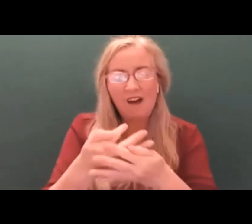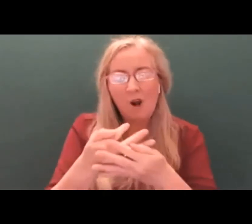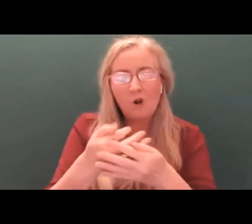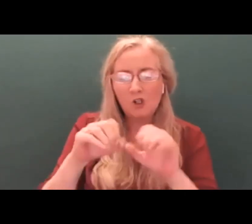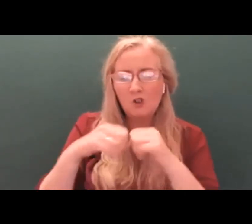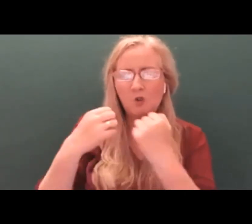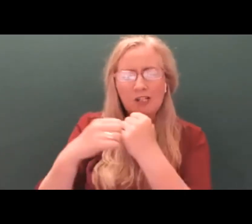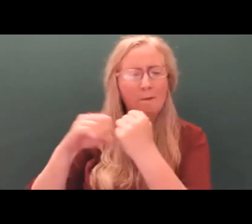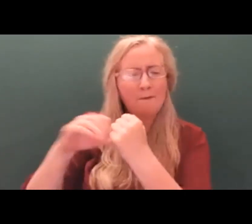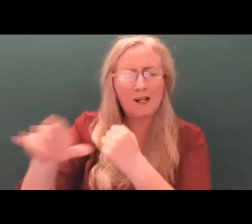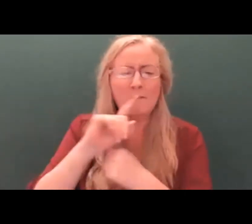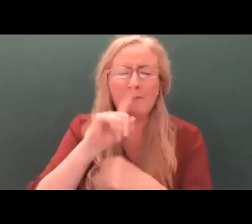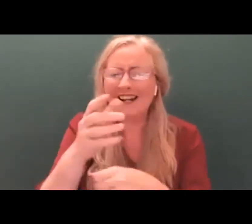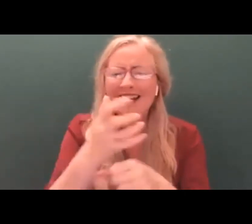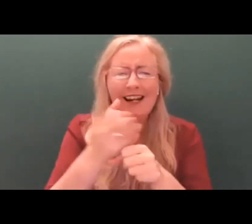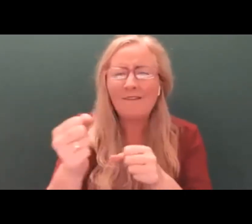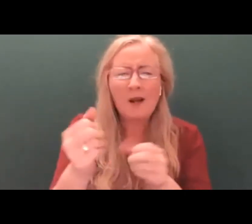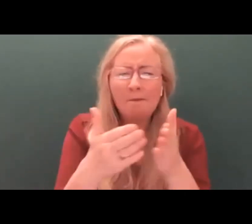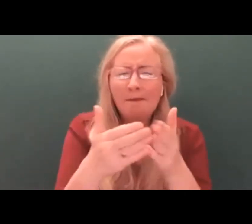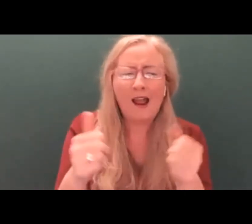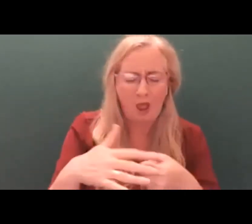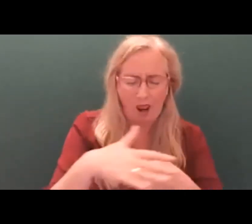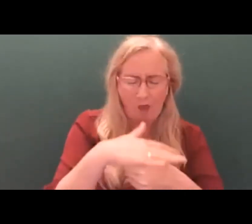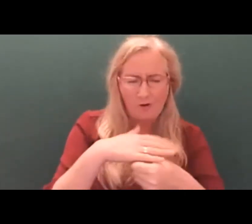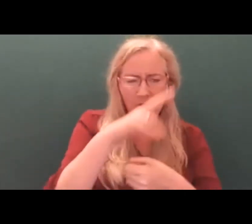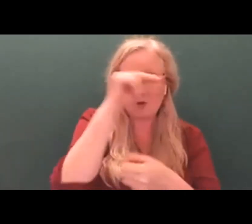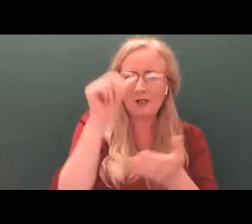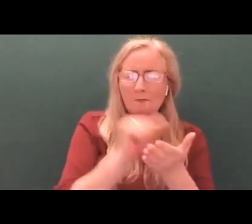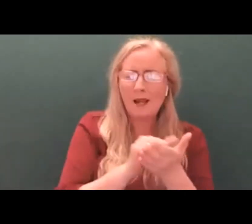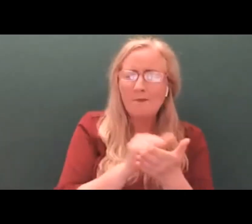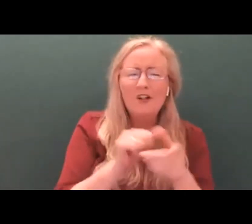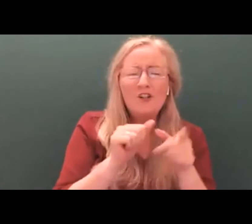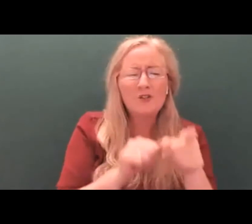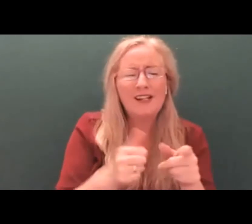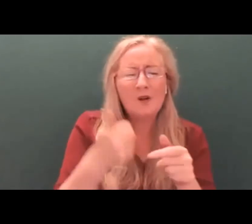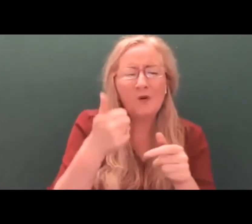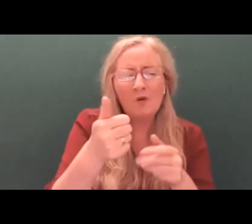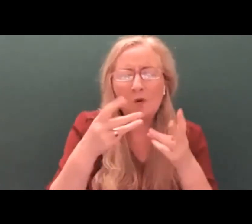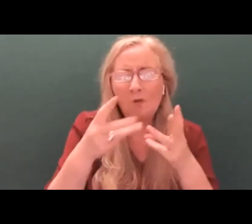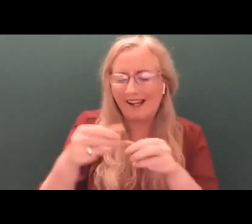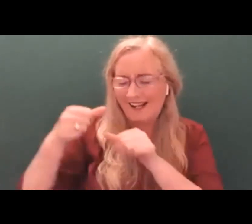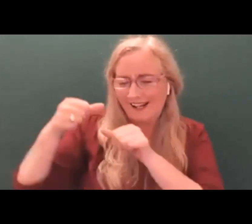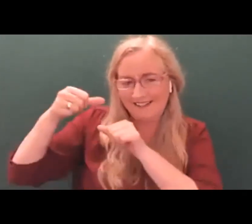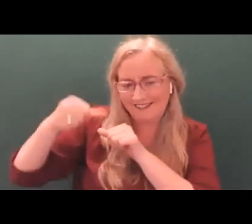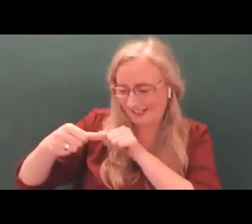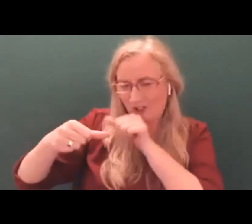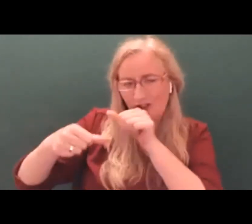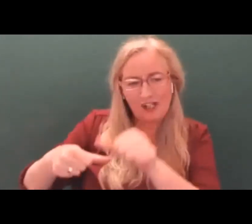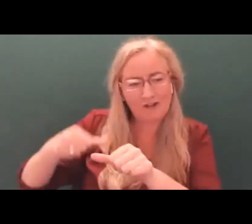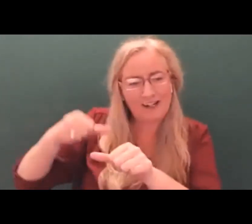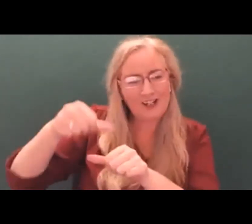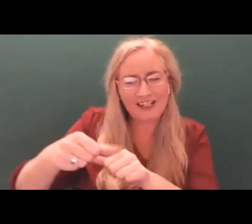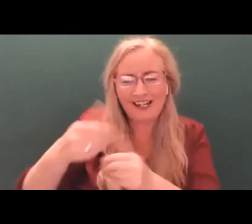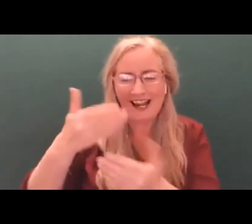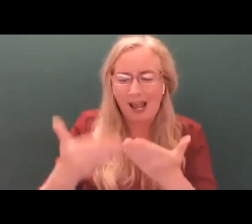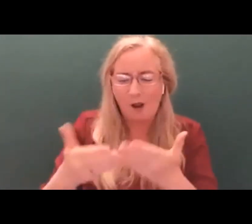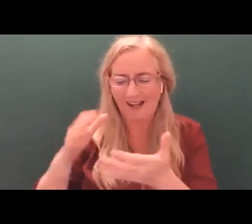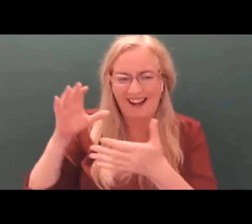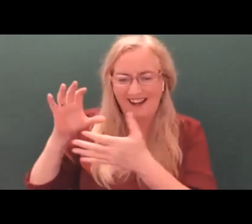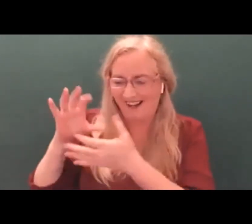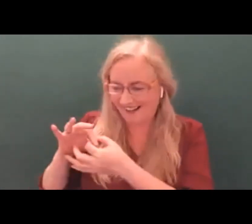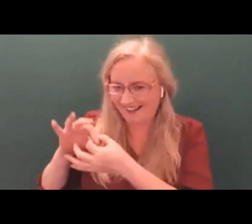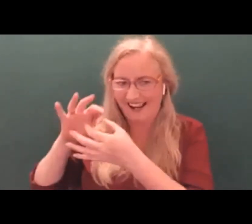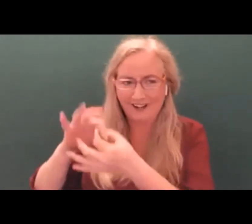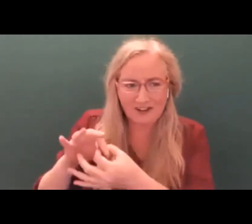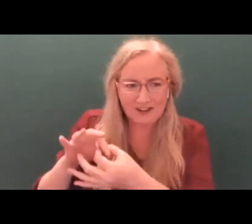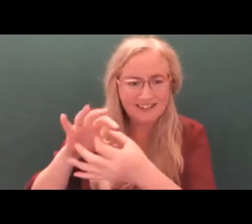never buy a local newspaper. So it's a really good way of intergenerational, you know, engagement, in fact. And, you